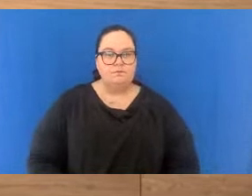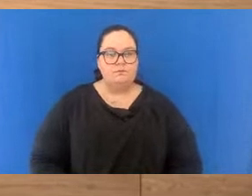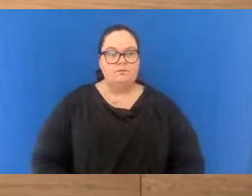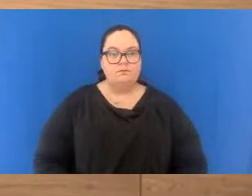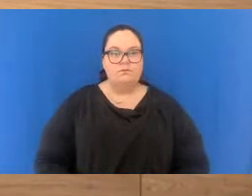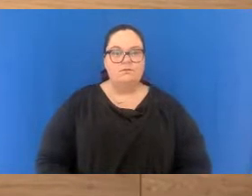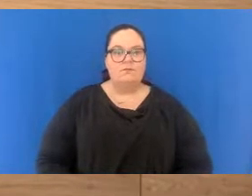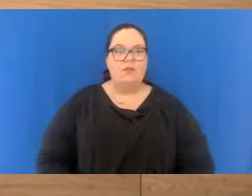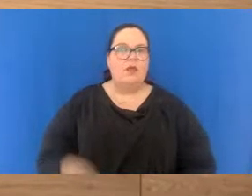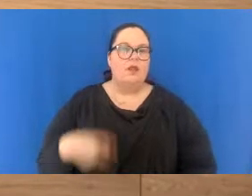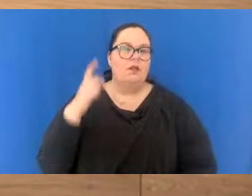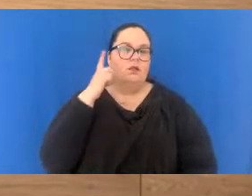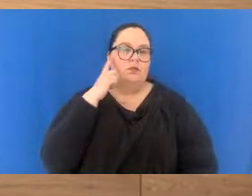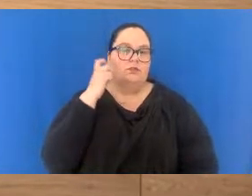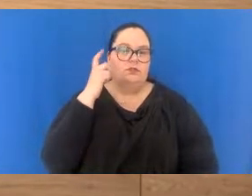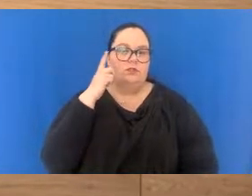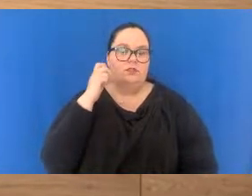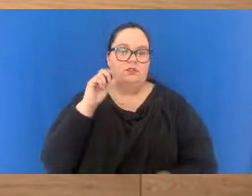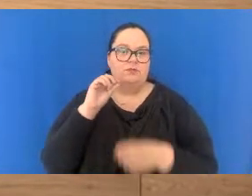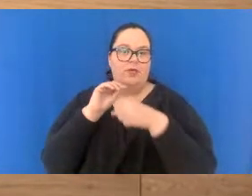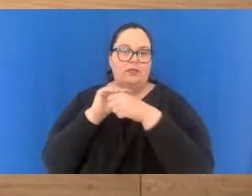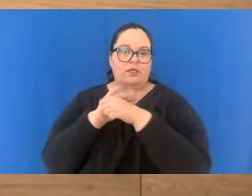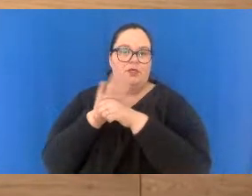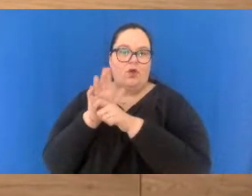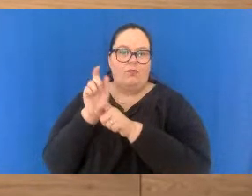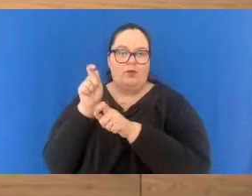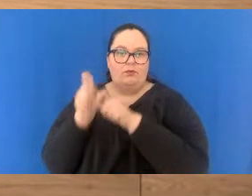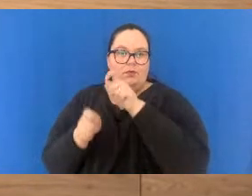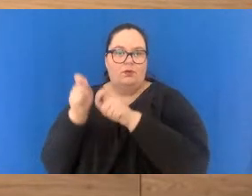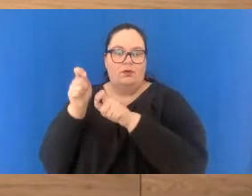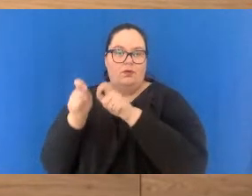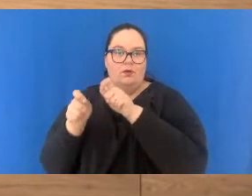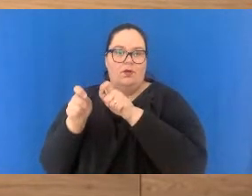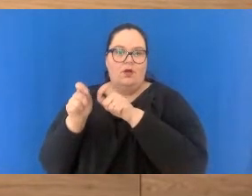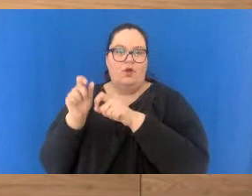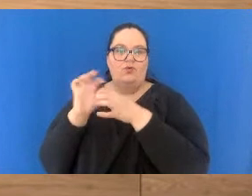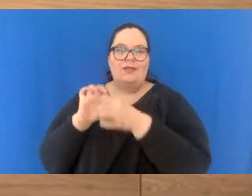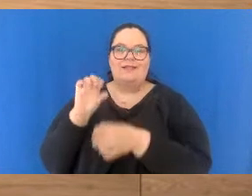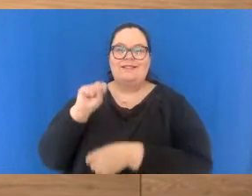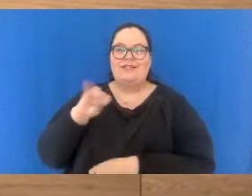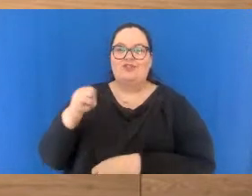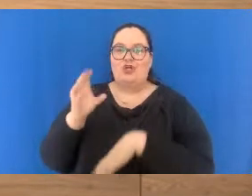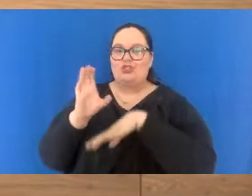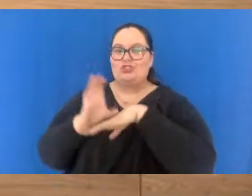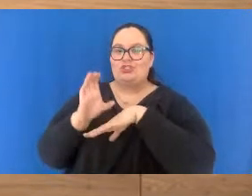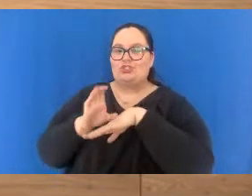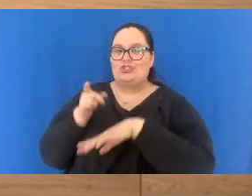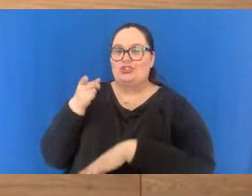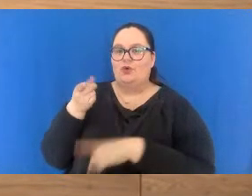variants that involved with exposure at the St. John Church.